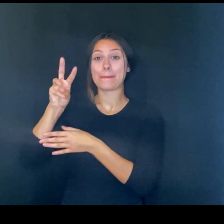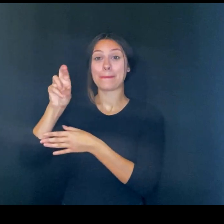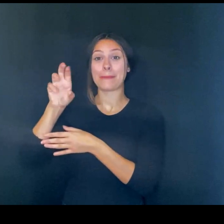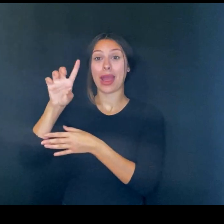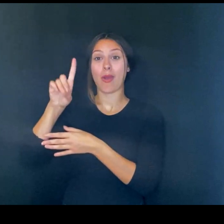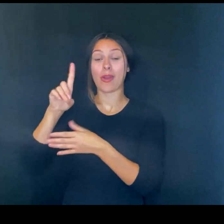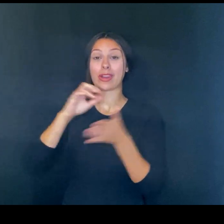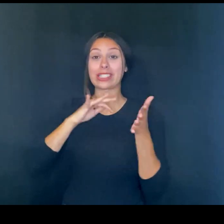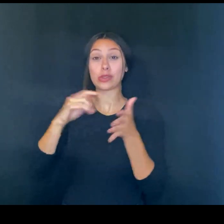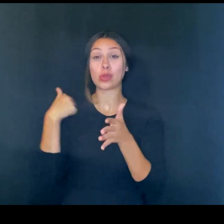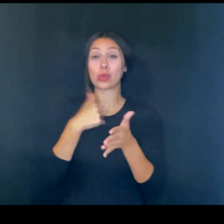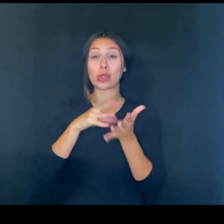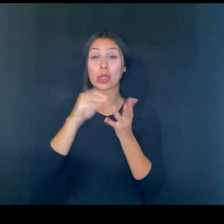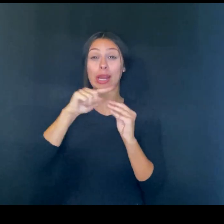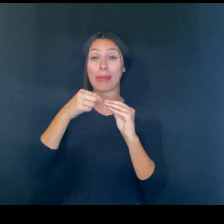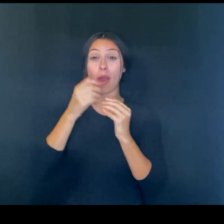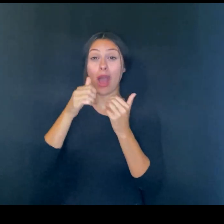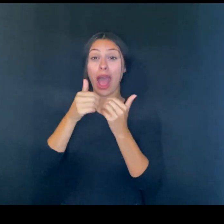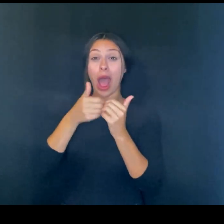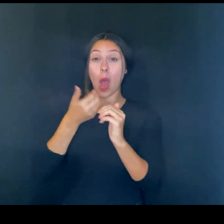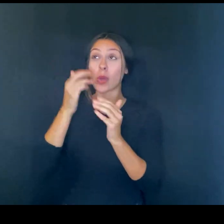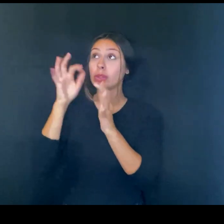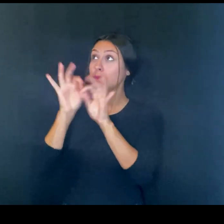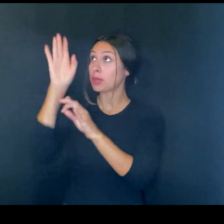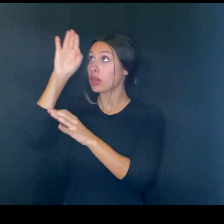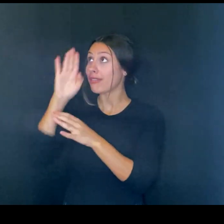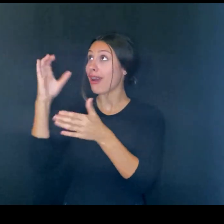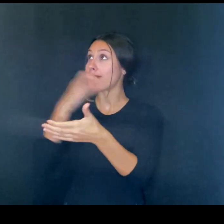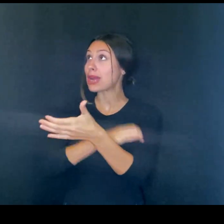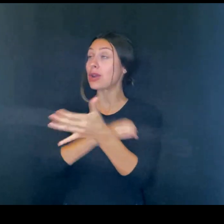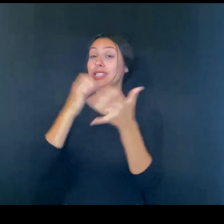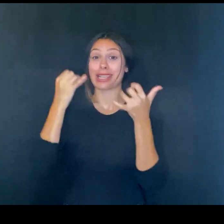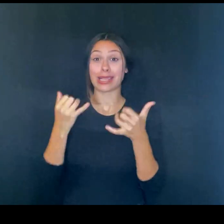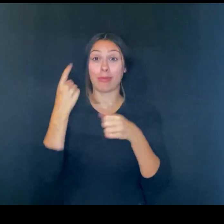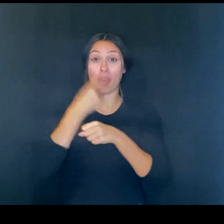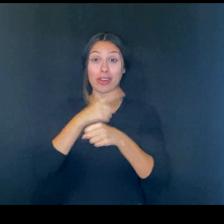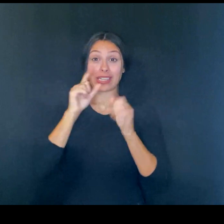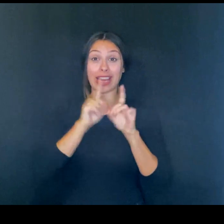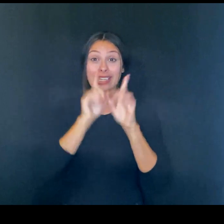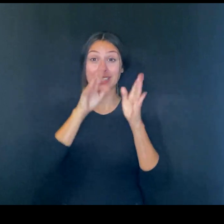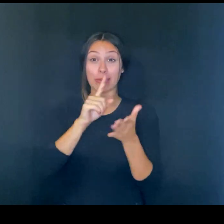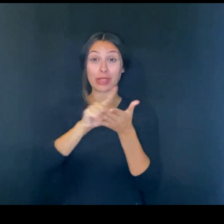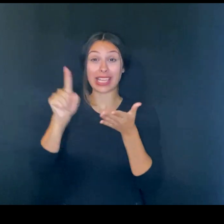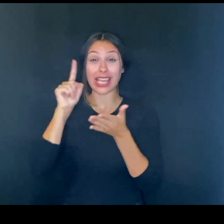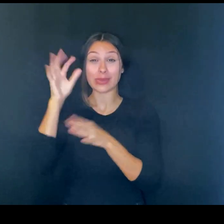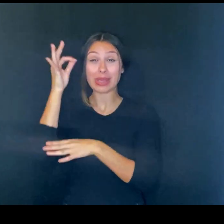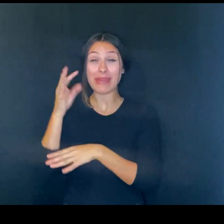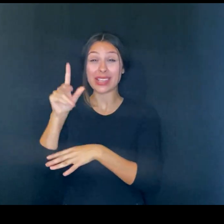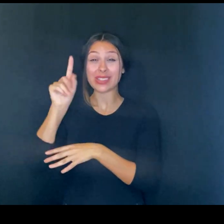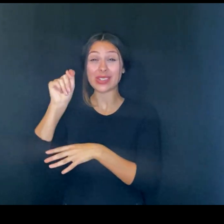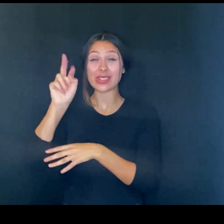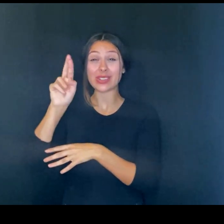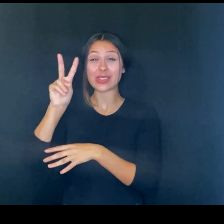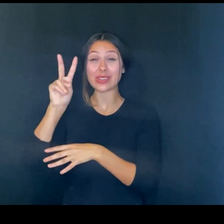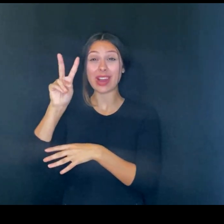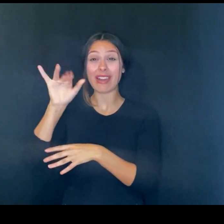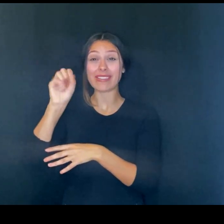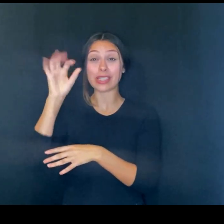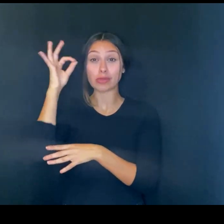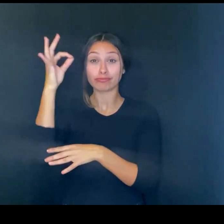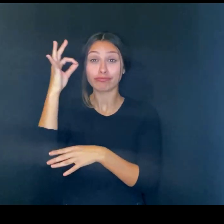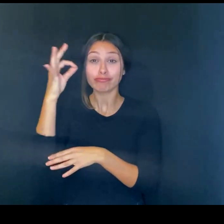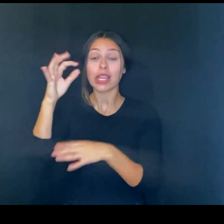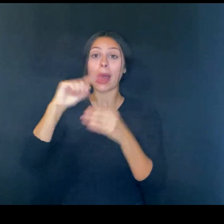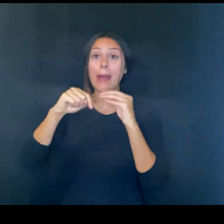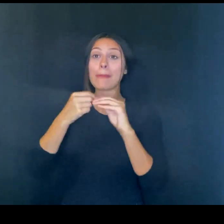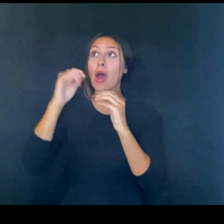God empowers us as modern day disciples. Last week, Pastor Travis spoke and kicked off our series about how the Spirit empowers us to be a